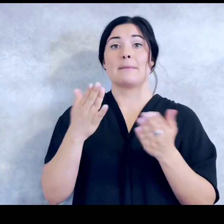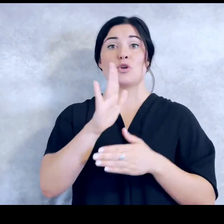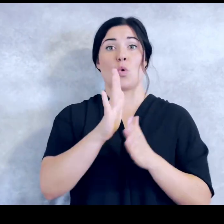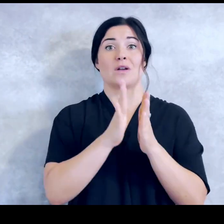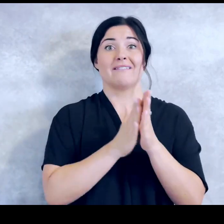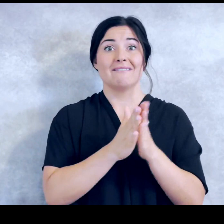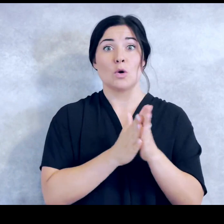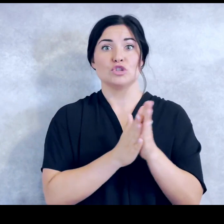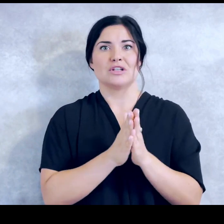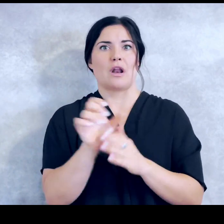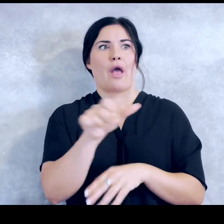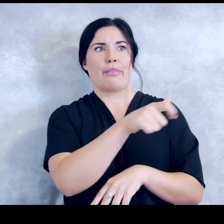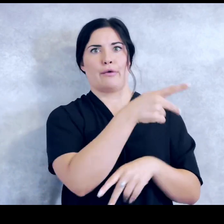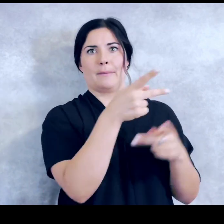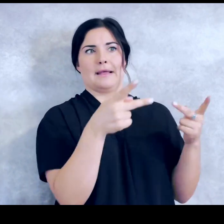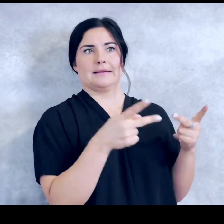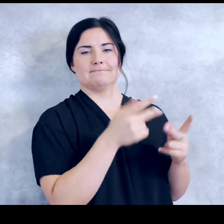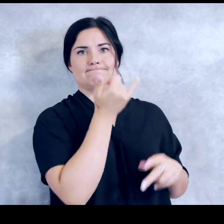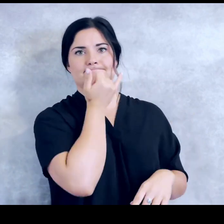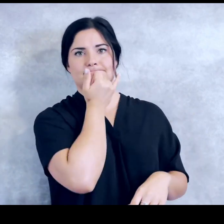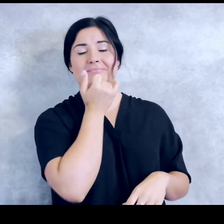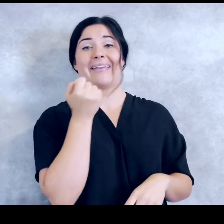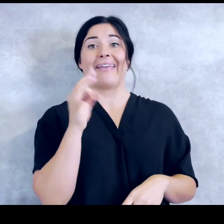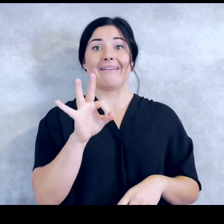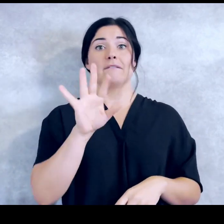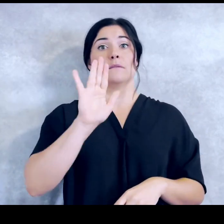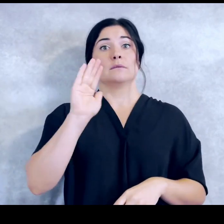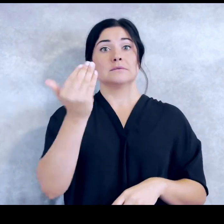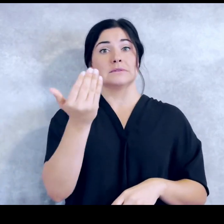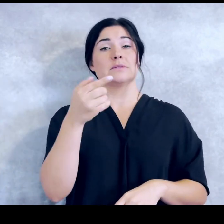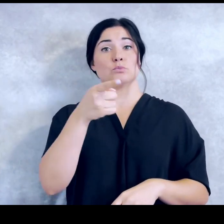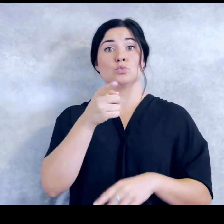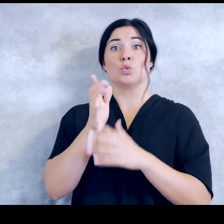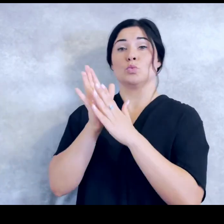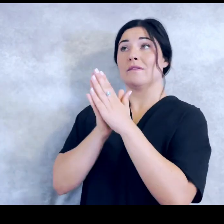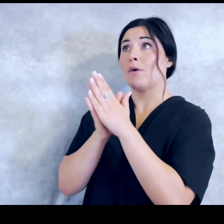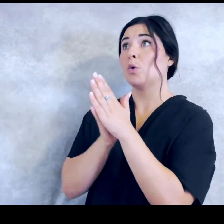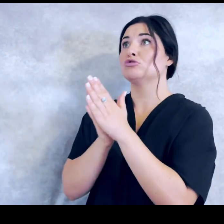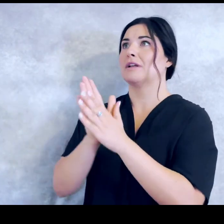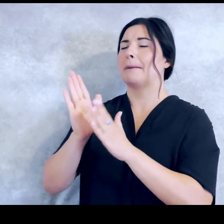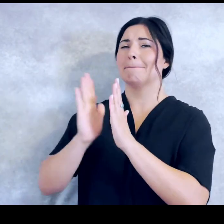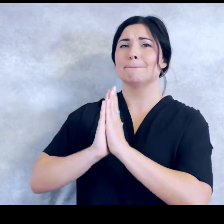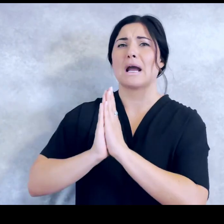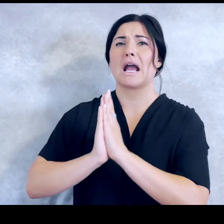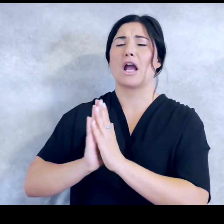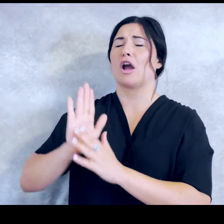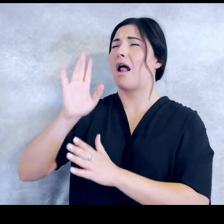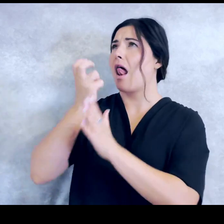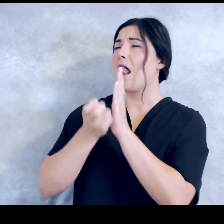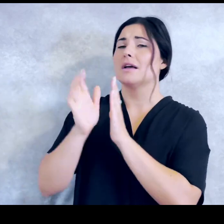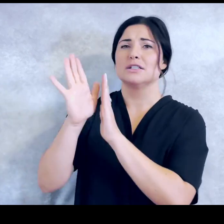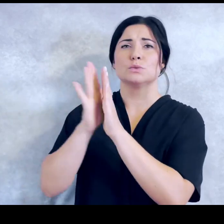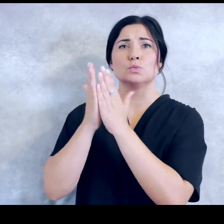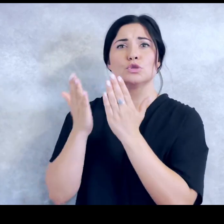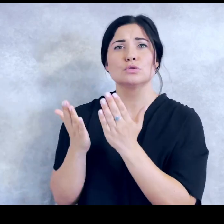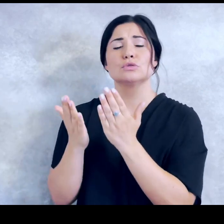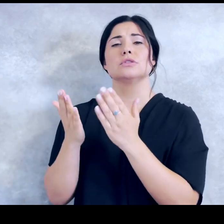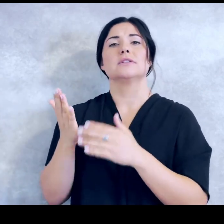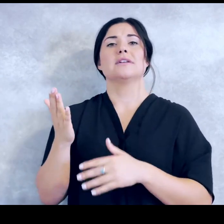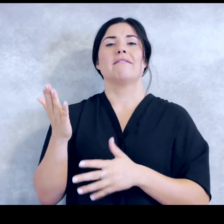motivation. I'm gonna say it again, because you gotta think about it. If you're finding that your devotion to God, my prayer, His